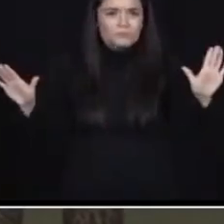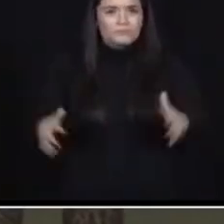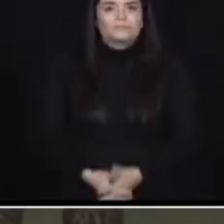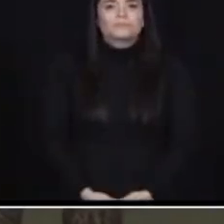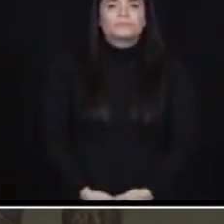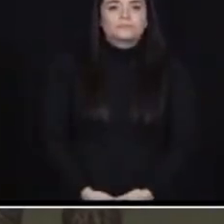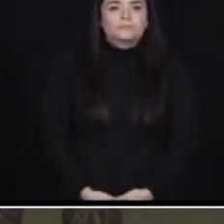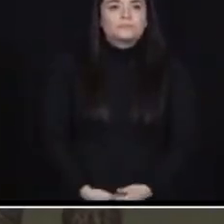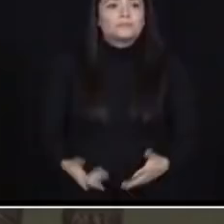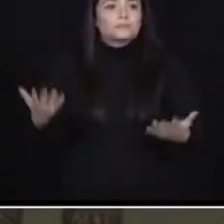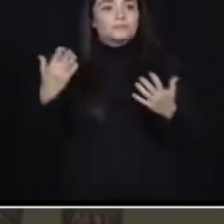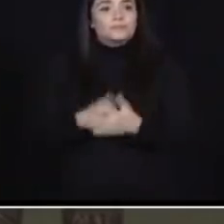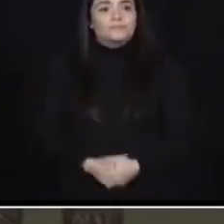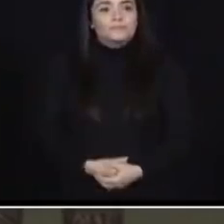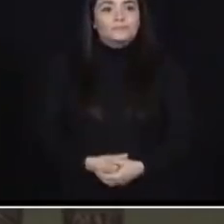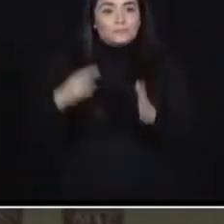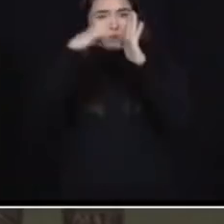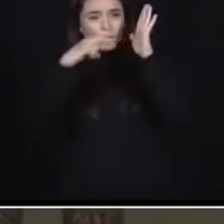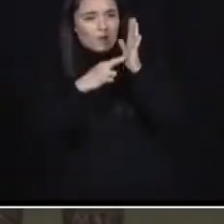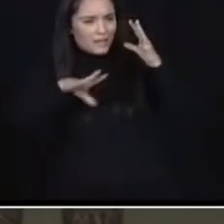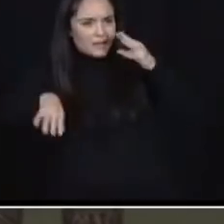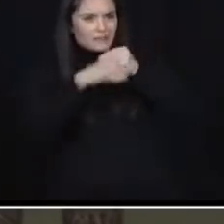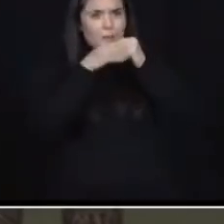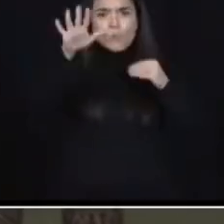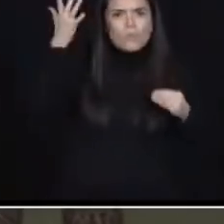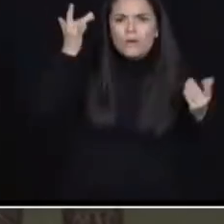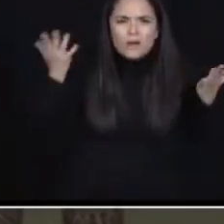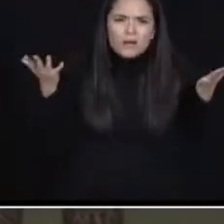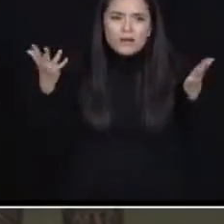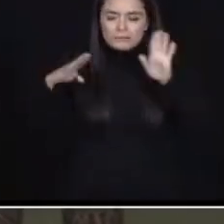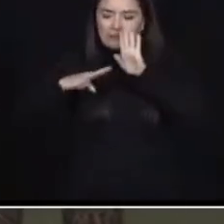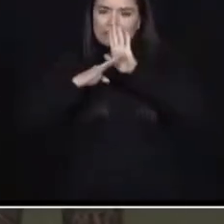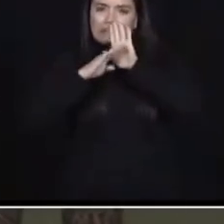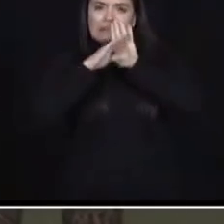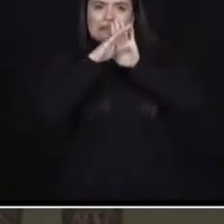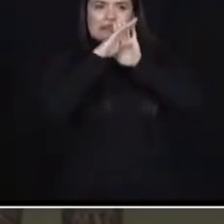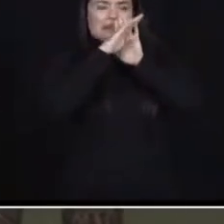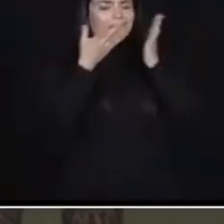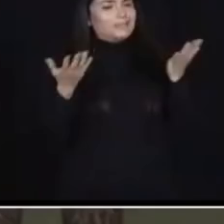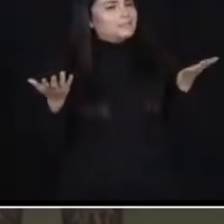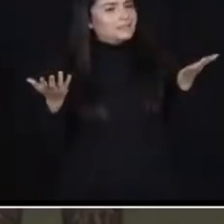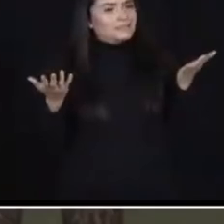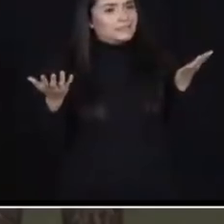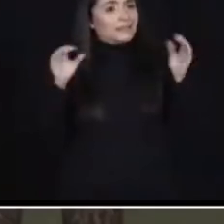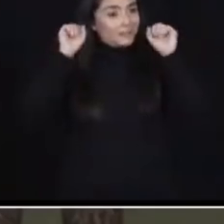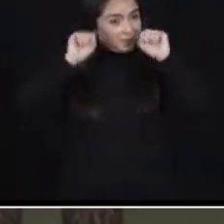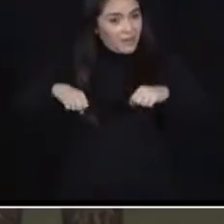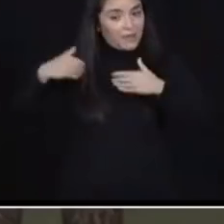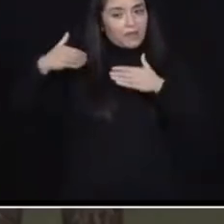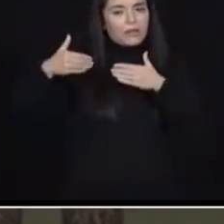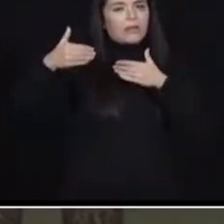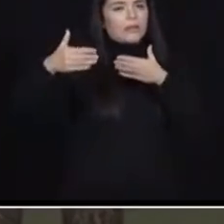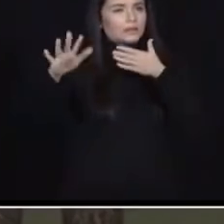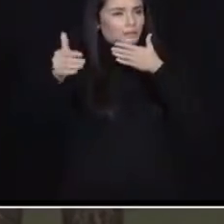to respond to the latest evidence, and we may need to make further adjustments in the future. I've